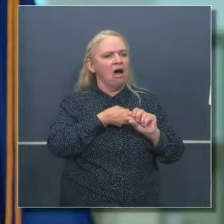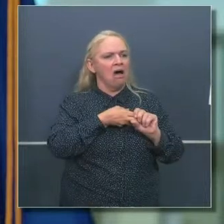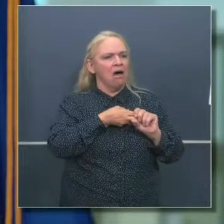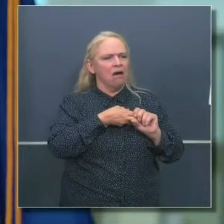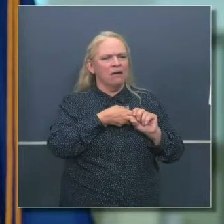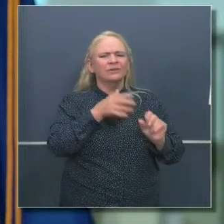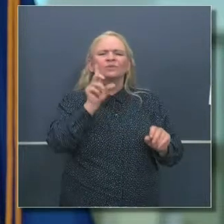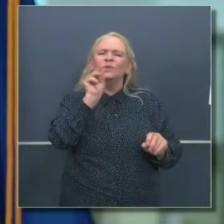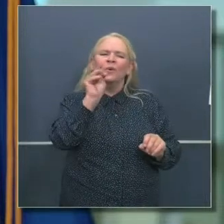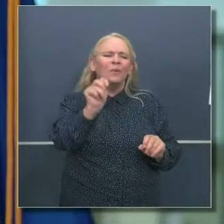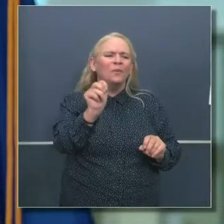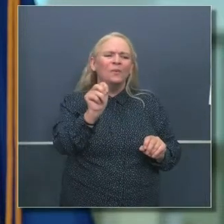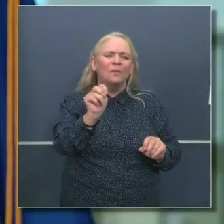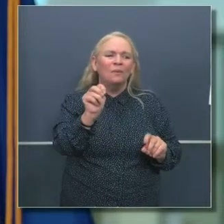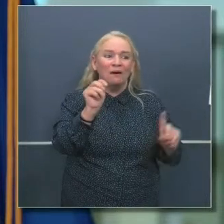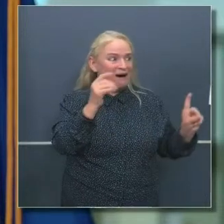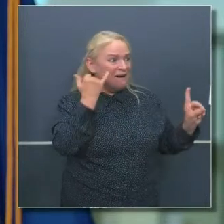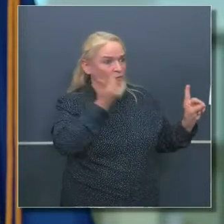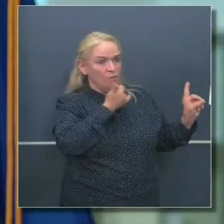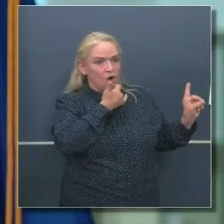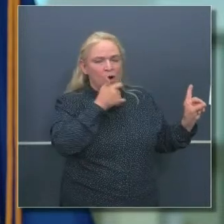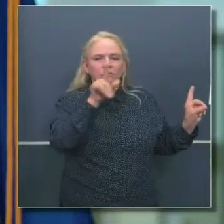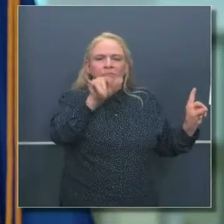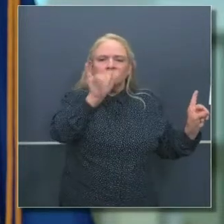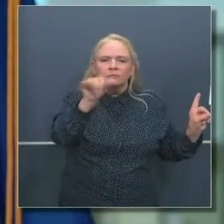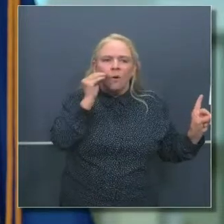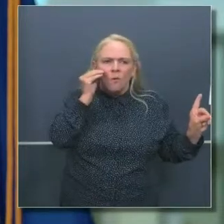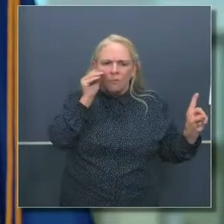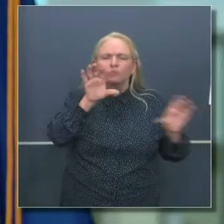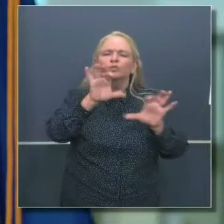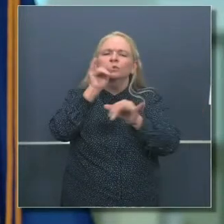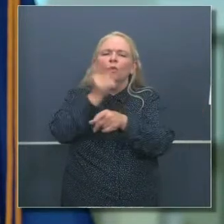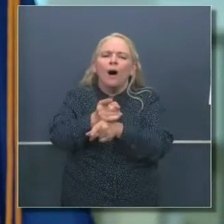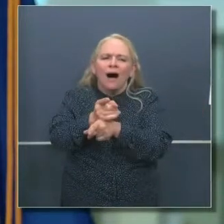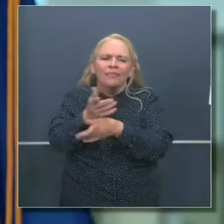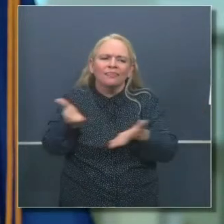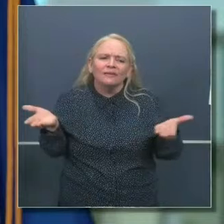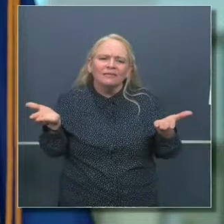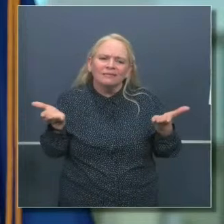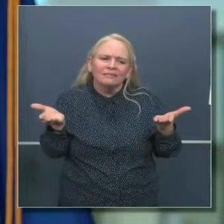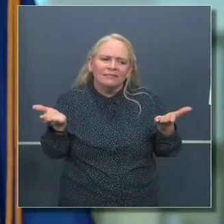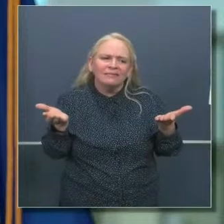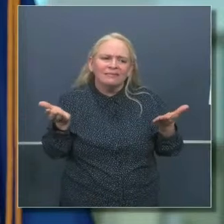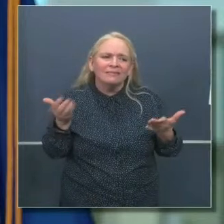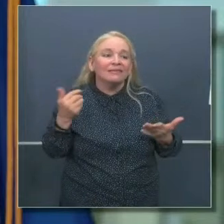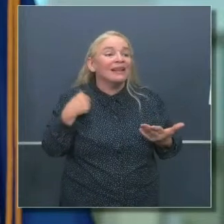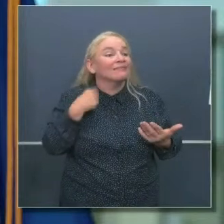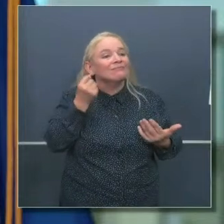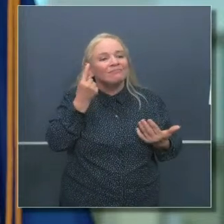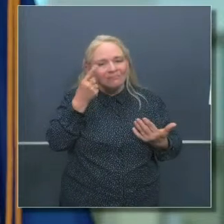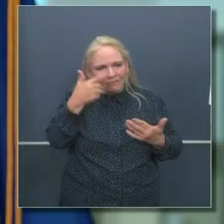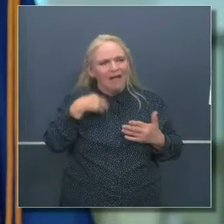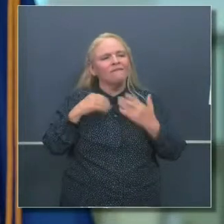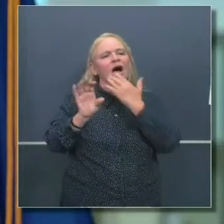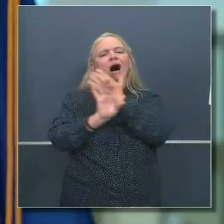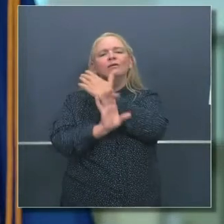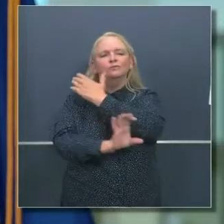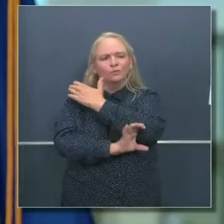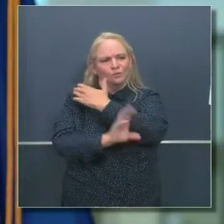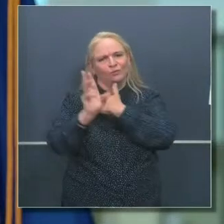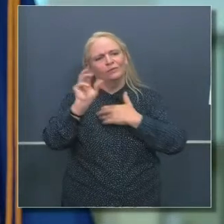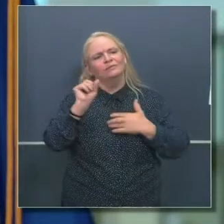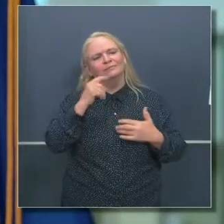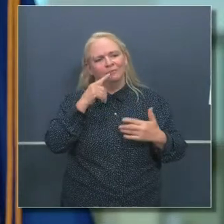do is. I encourage them to do the right thing. And people also understand that we have a constitution, we have the right of